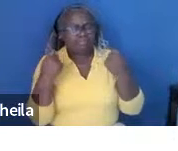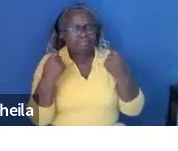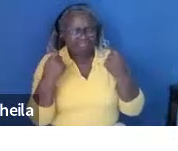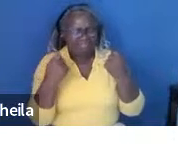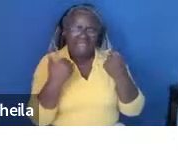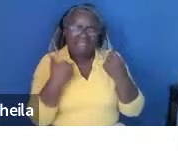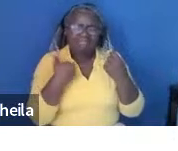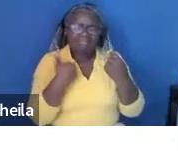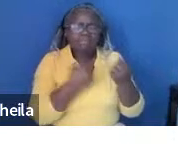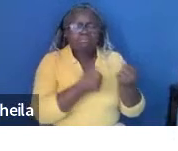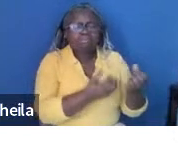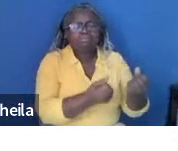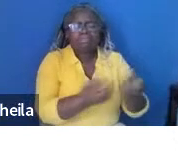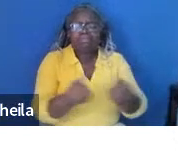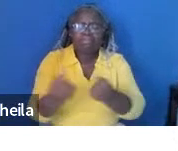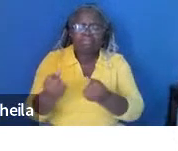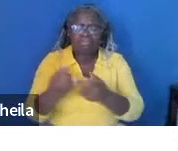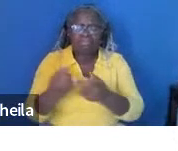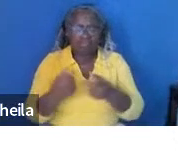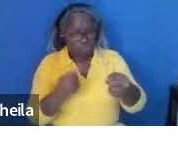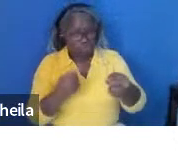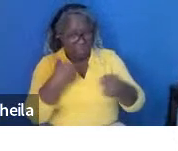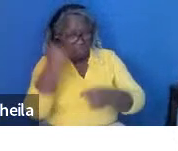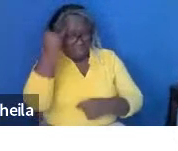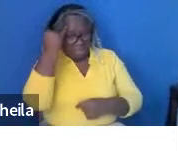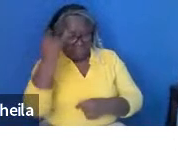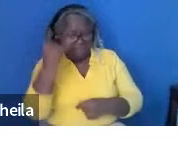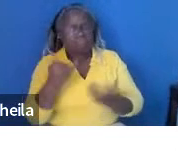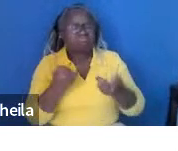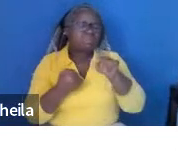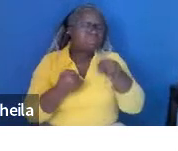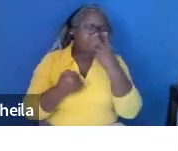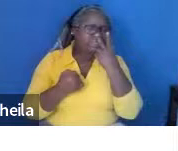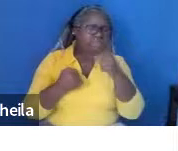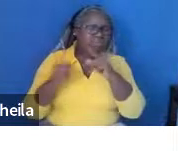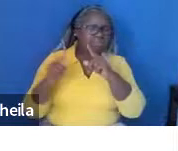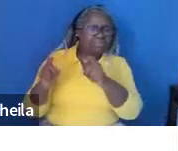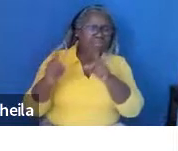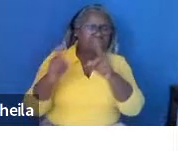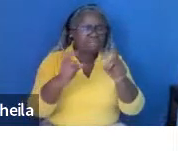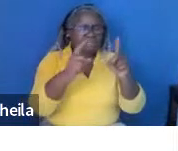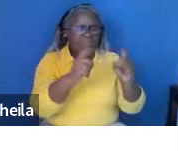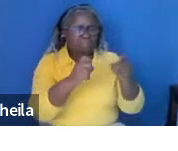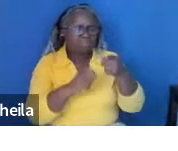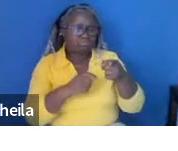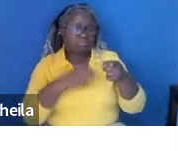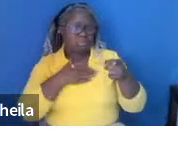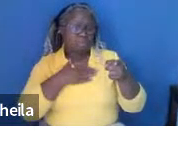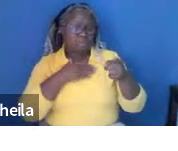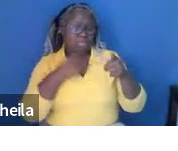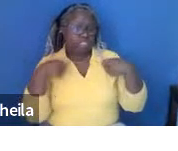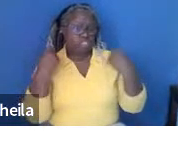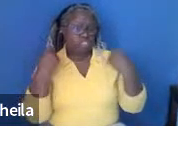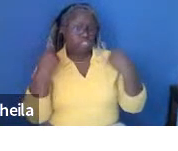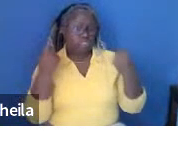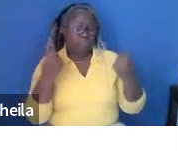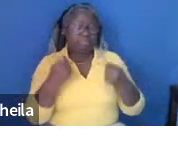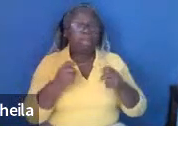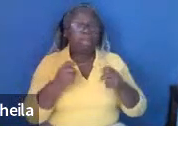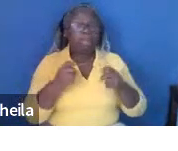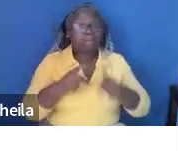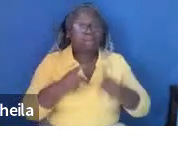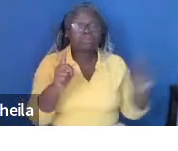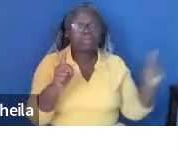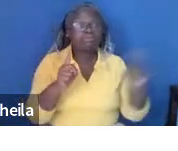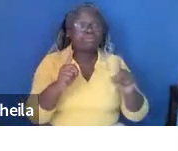our gym. So we're teaching people that are going through rehab to learn all over again how to go